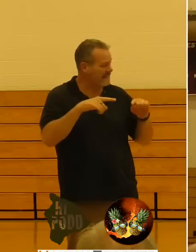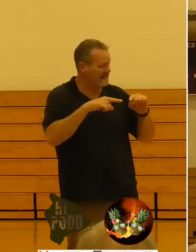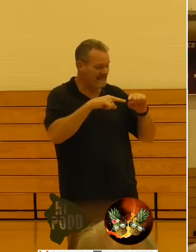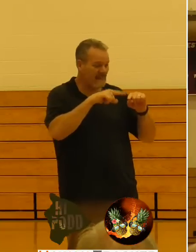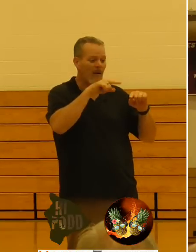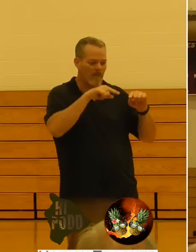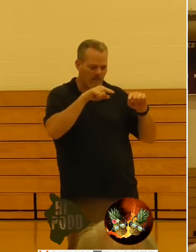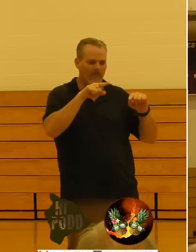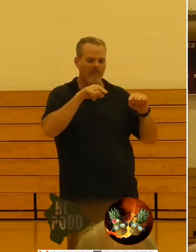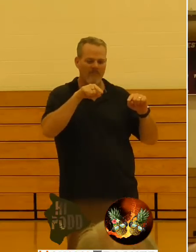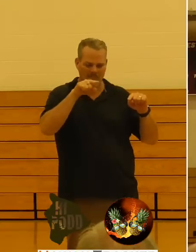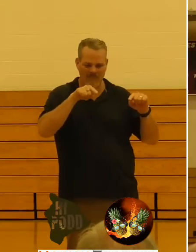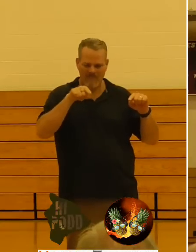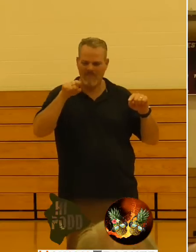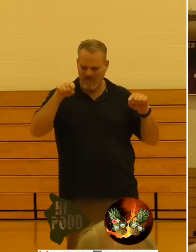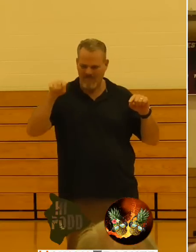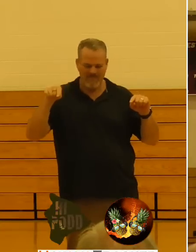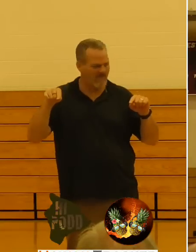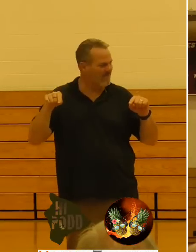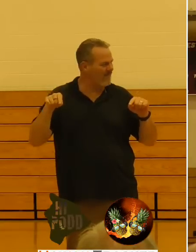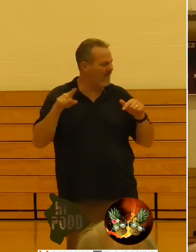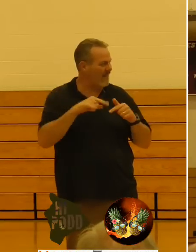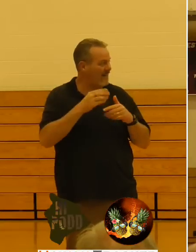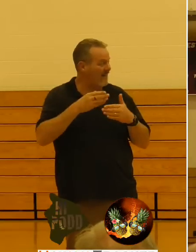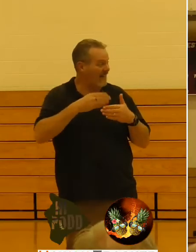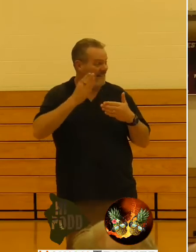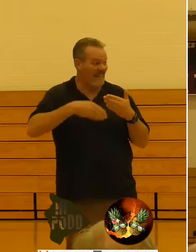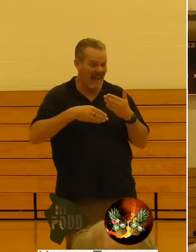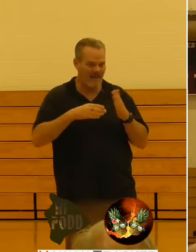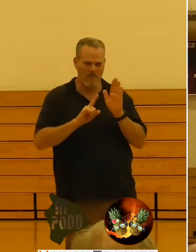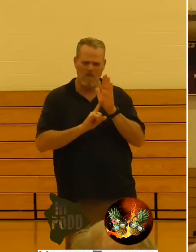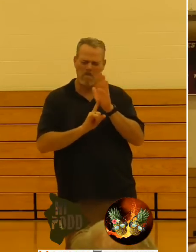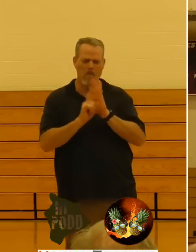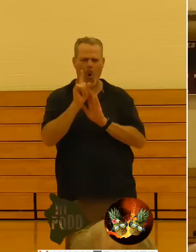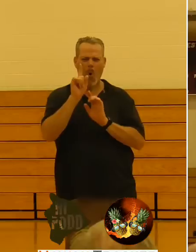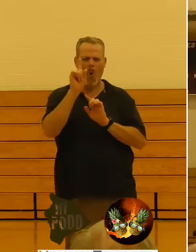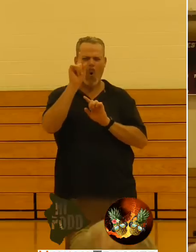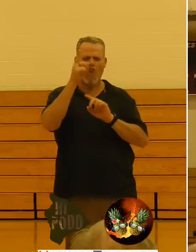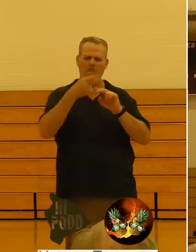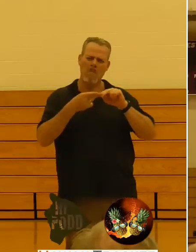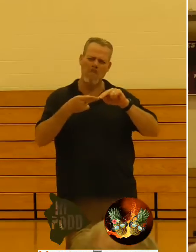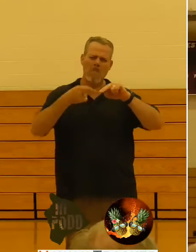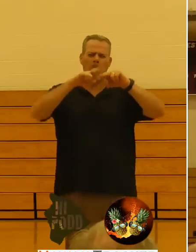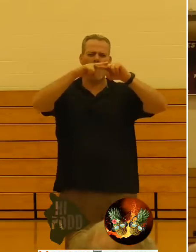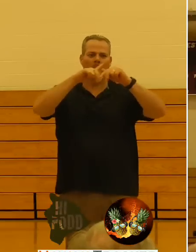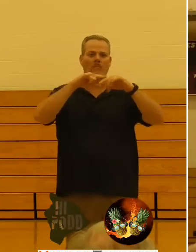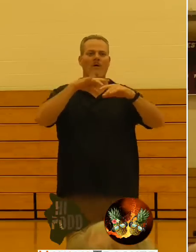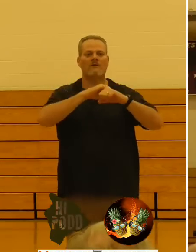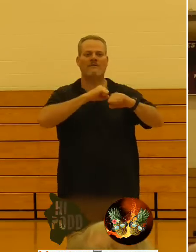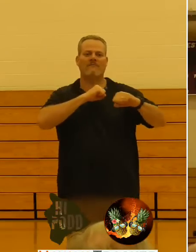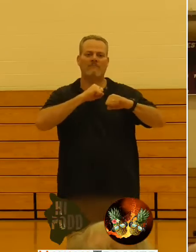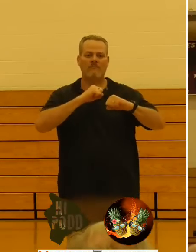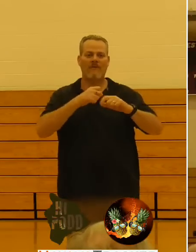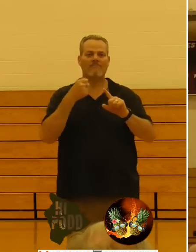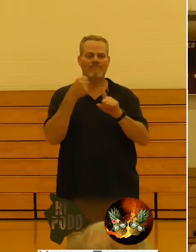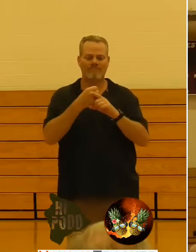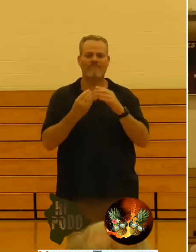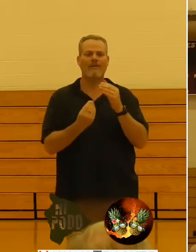had a few events, and then finally, towards the end, it spurted up, and we had an eruption. And